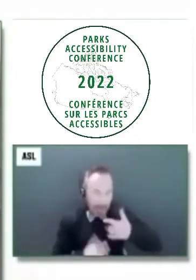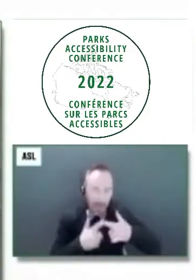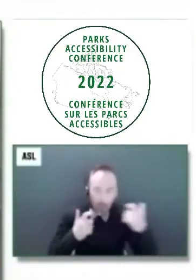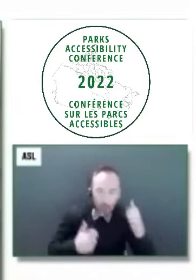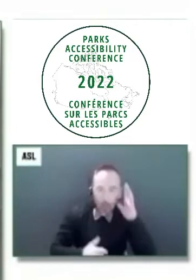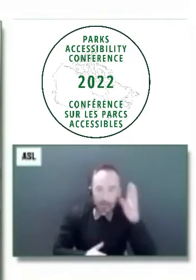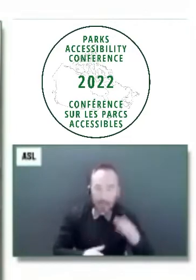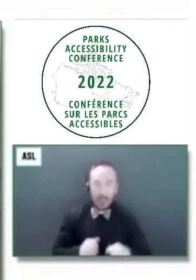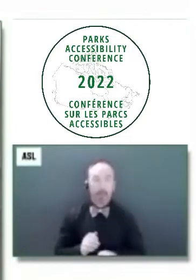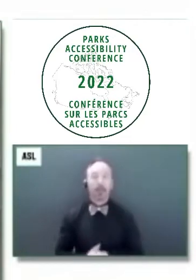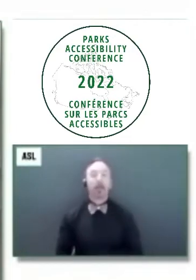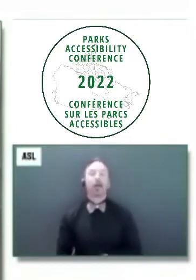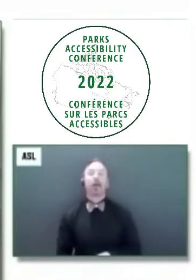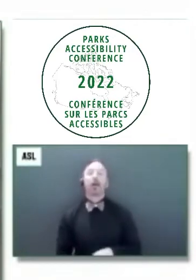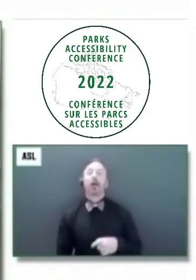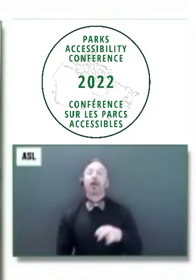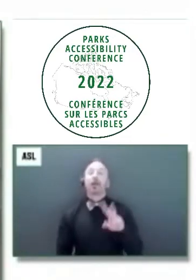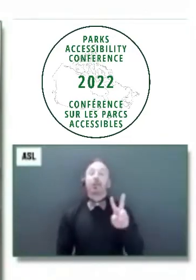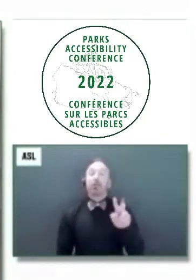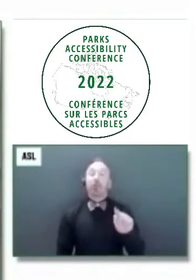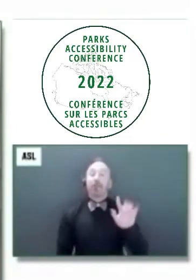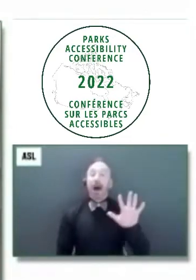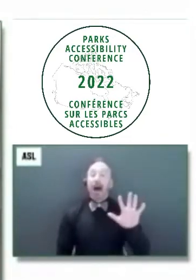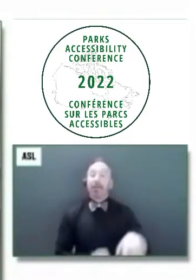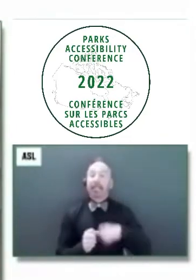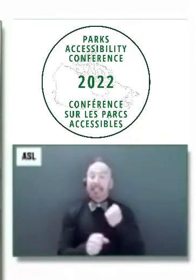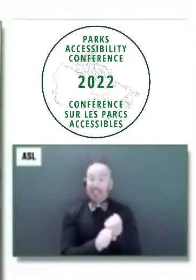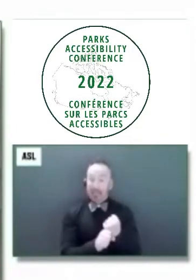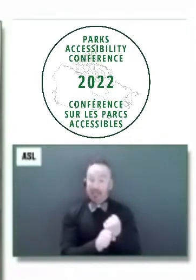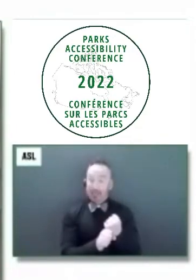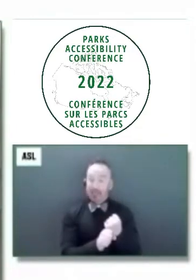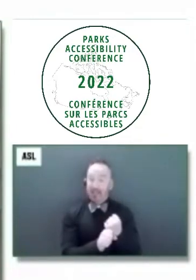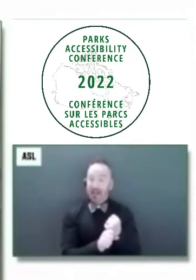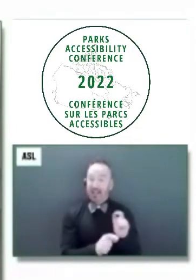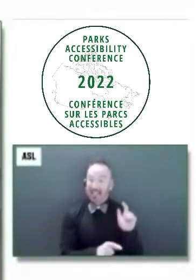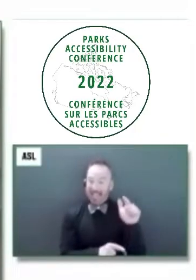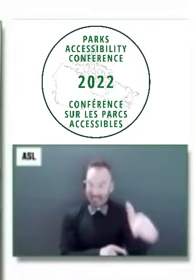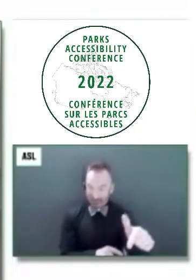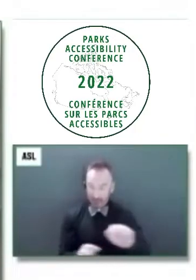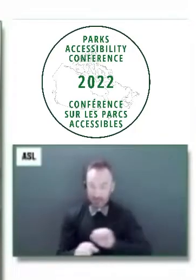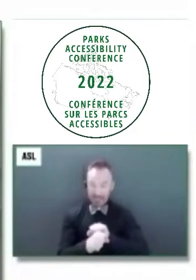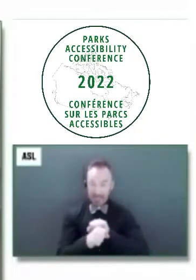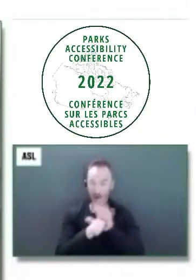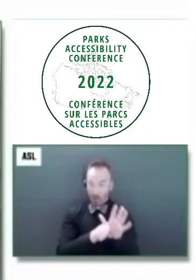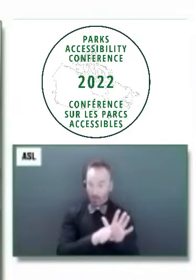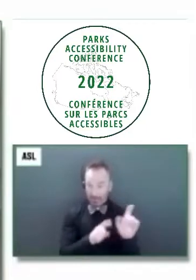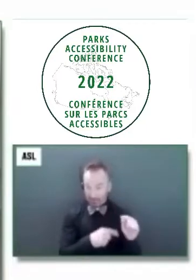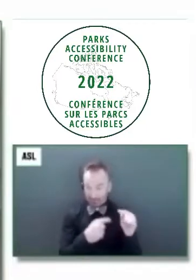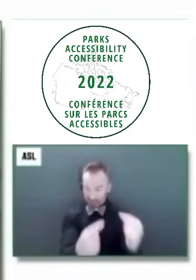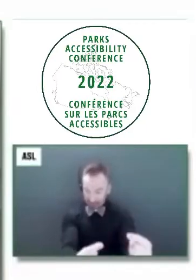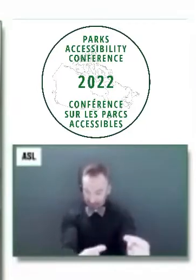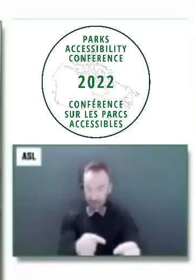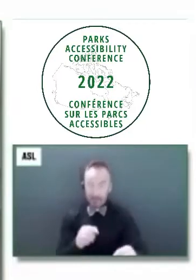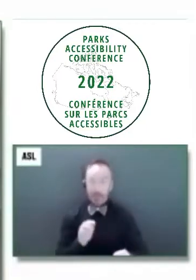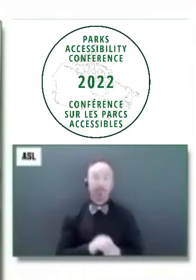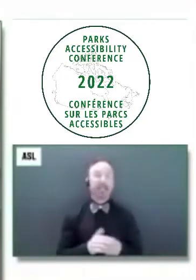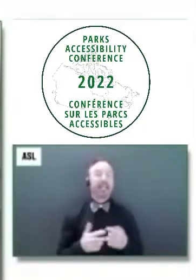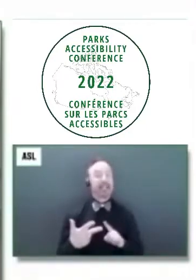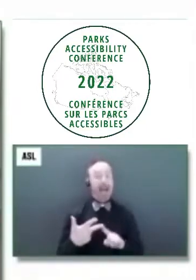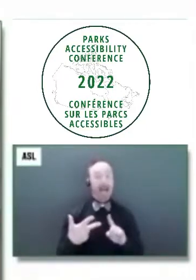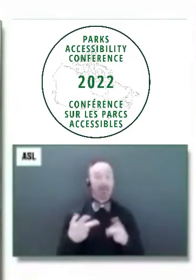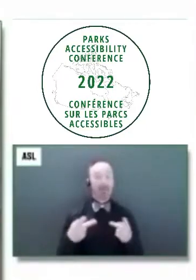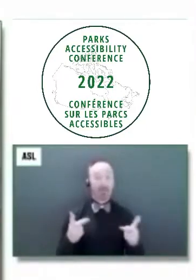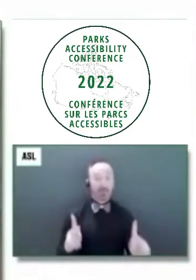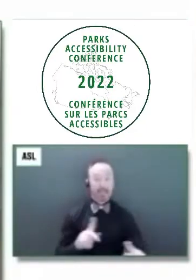pandemic lockdowns, they don't do this anymore, unfortunately. They've defaulted to the same strategy employed by coffee shop number 1, except without